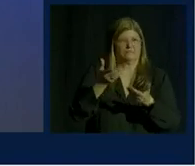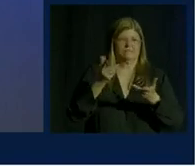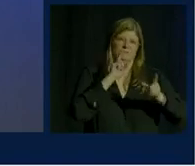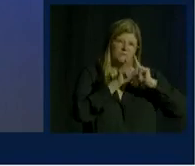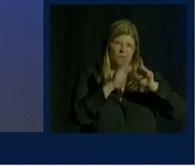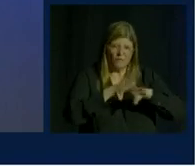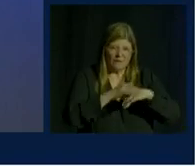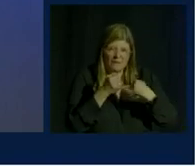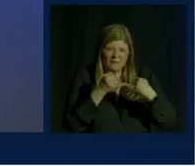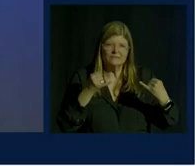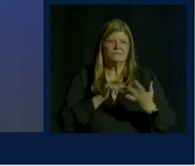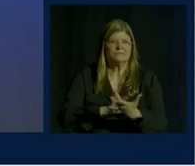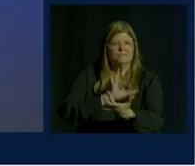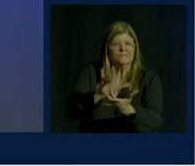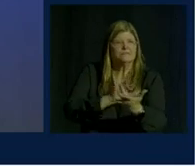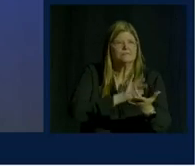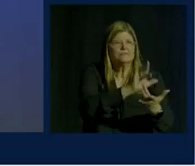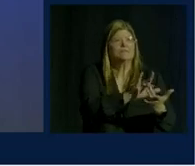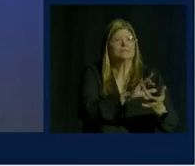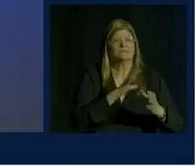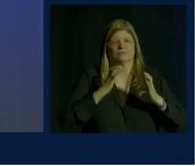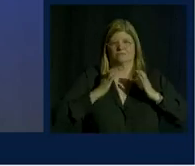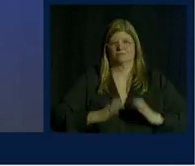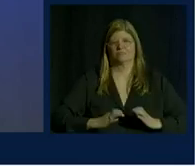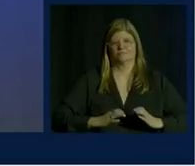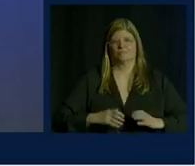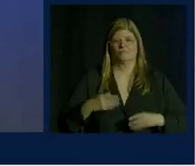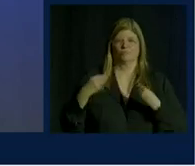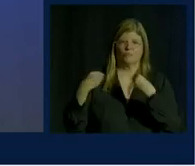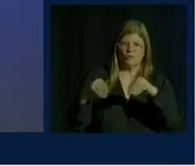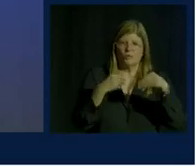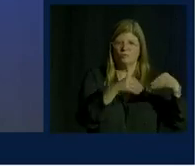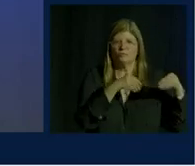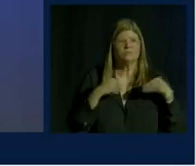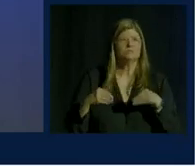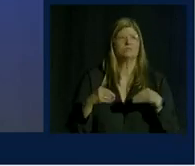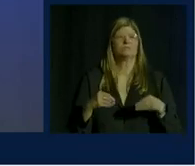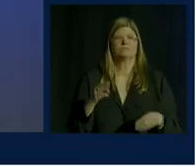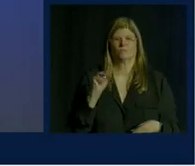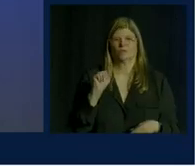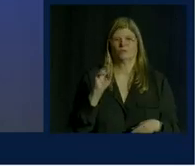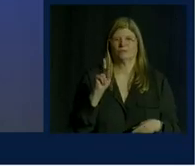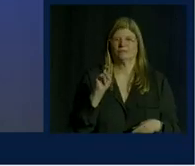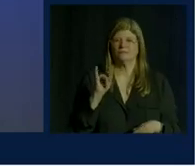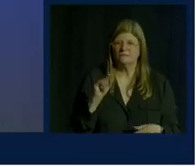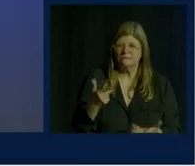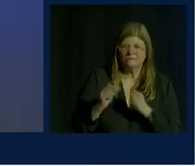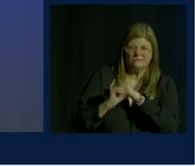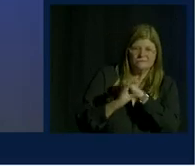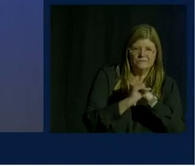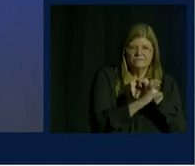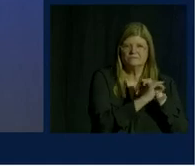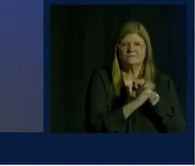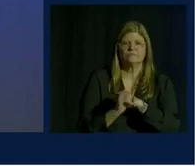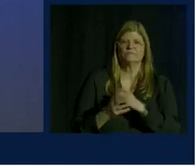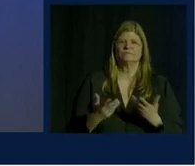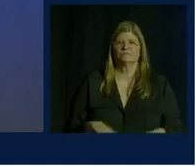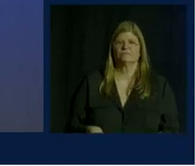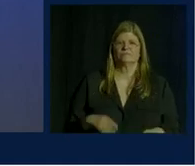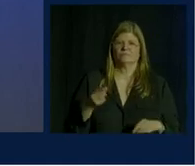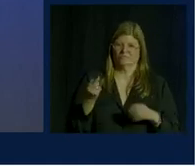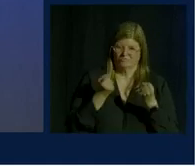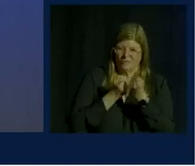for marketing and reaching out to consumers so that people know that we're here, that you're supporting local